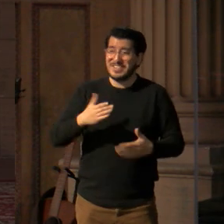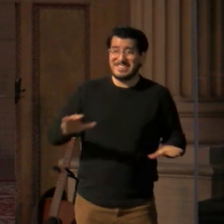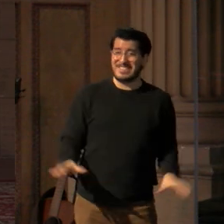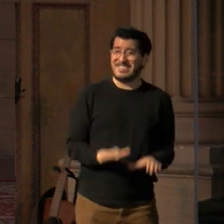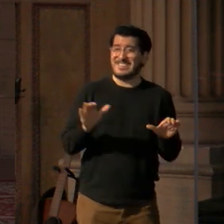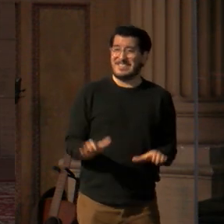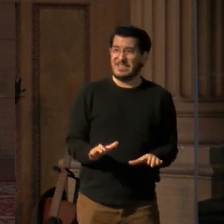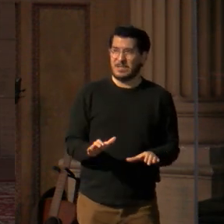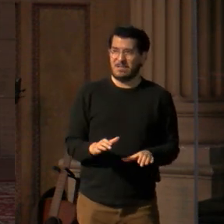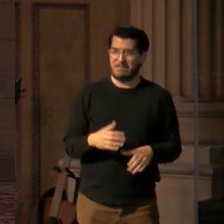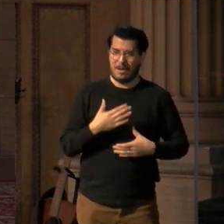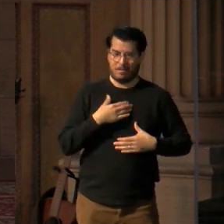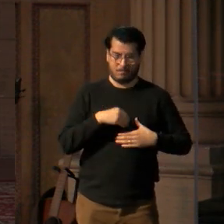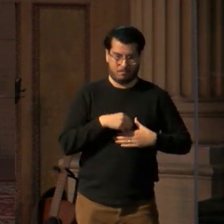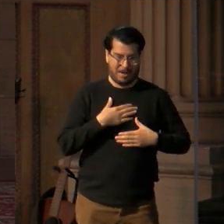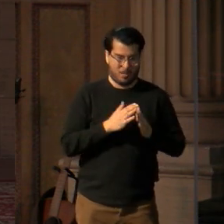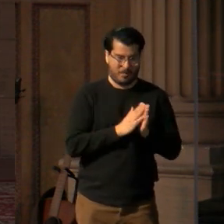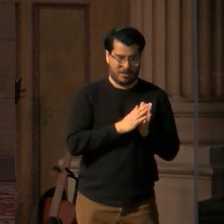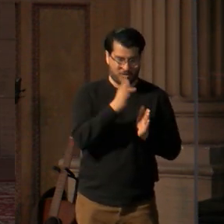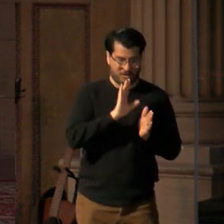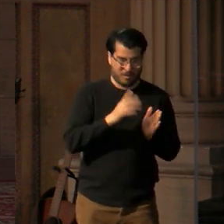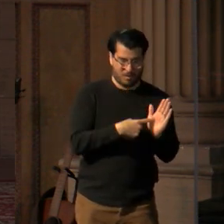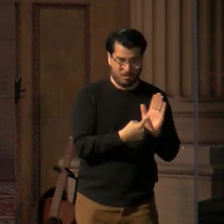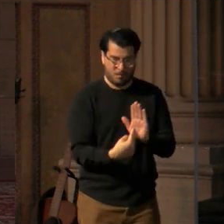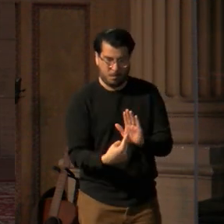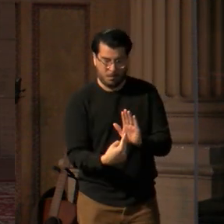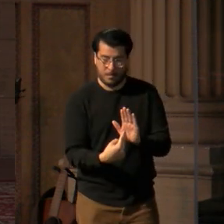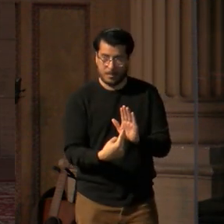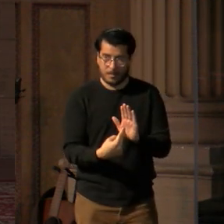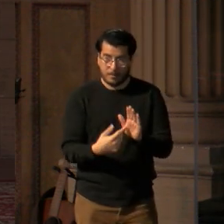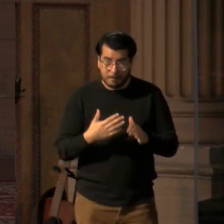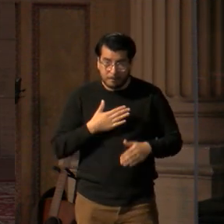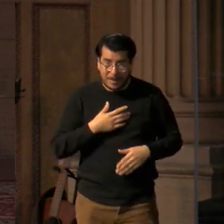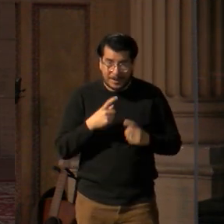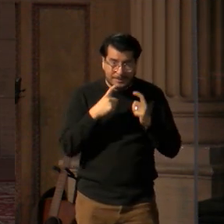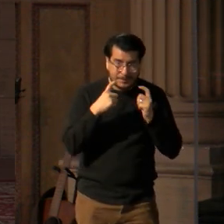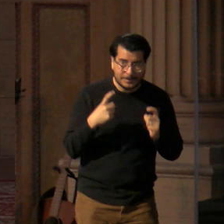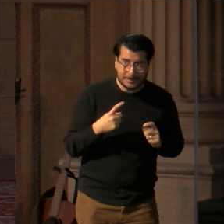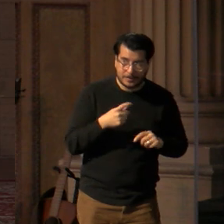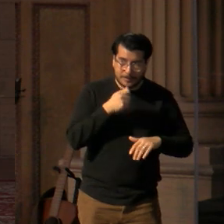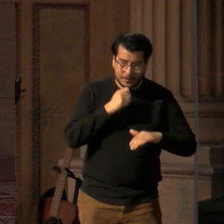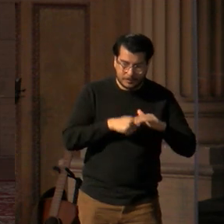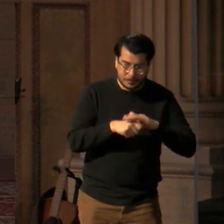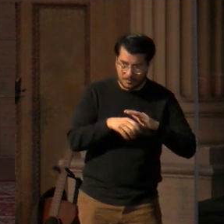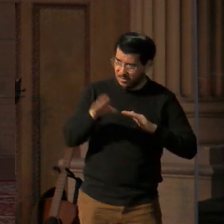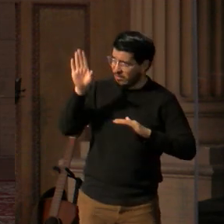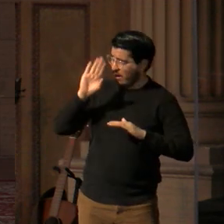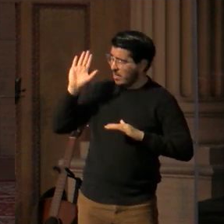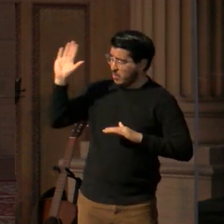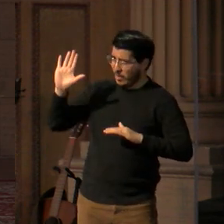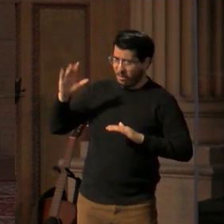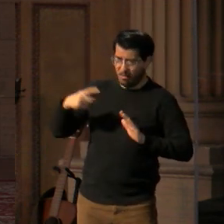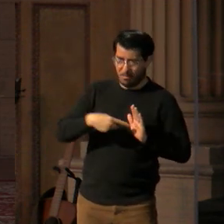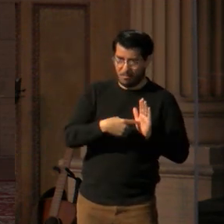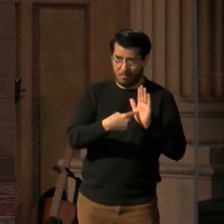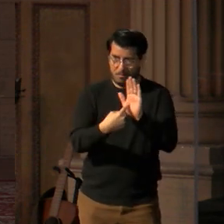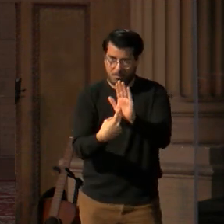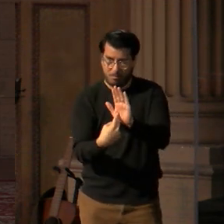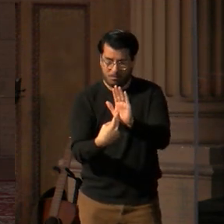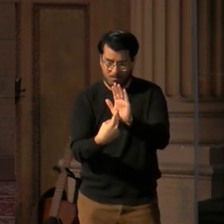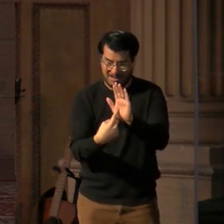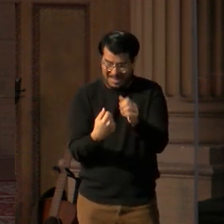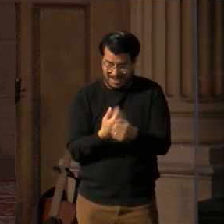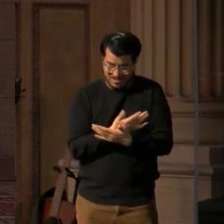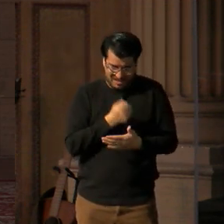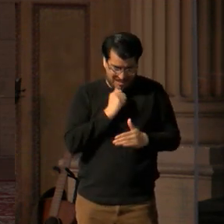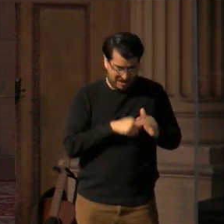deeds. God's going to expose the sins that were done in secret. He's going to expose whatever is in your heart, all the hidden things. He's